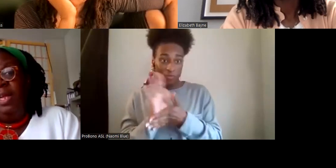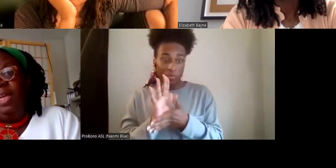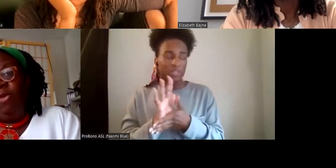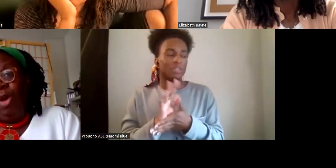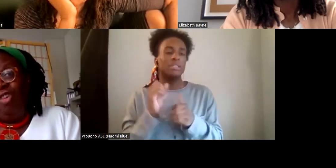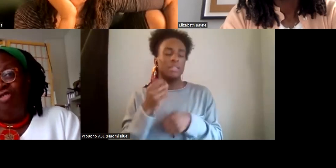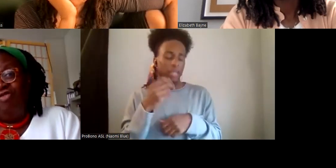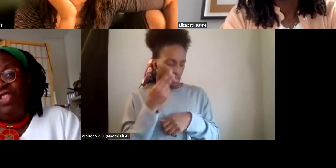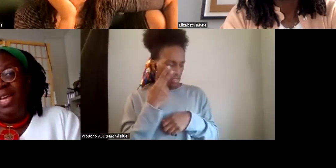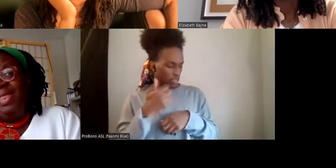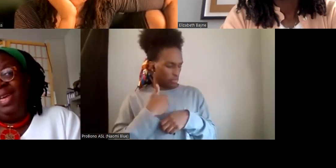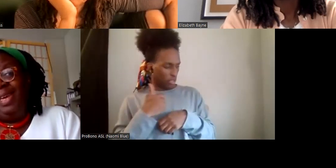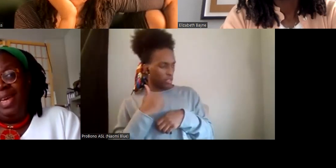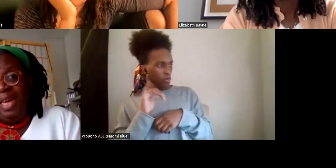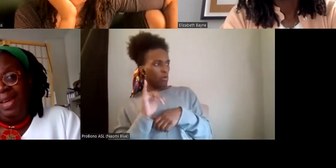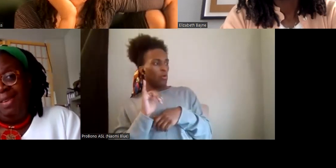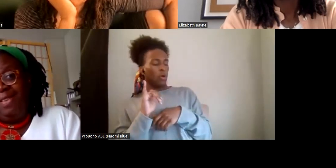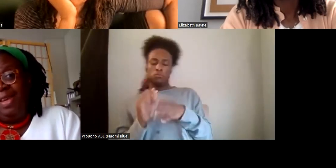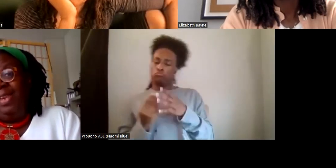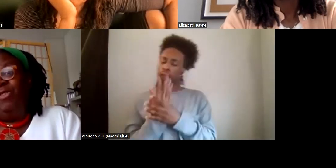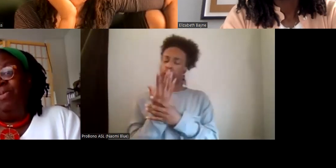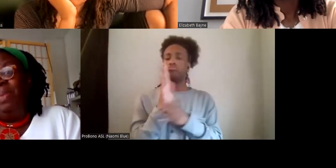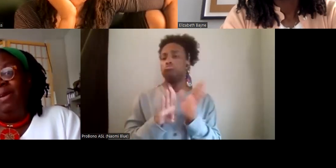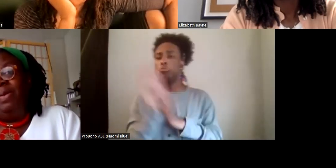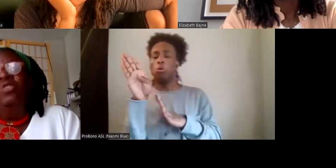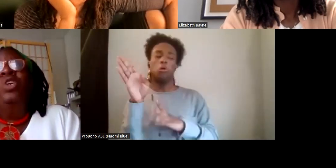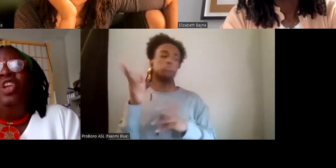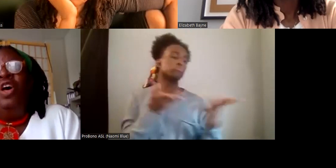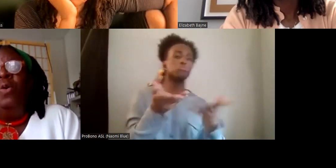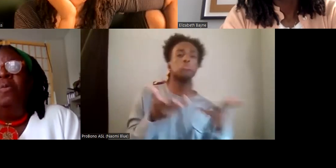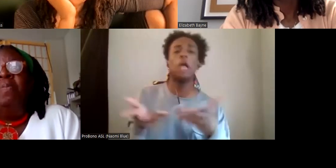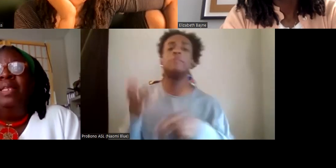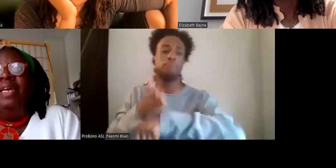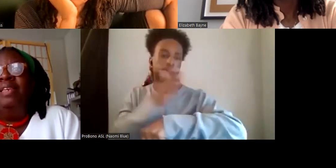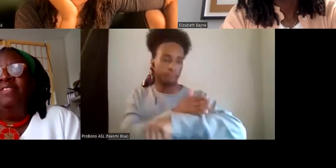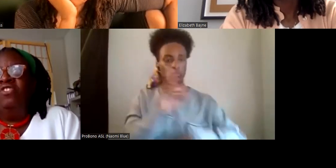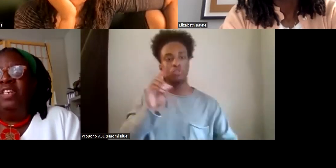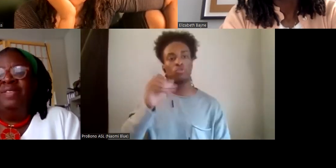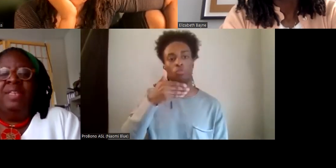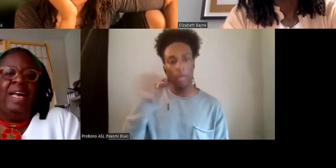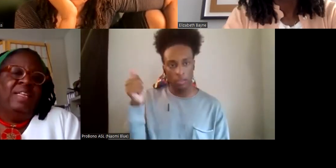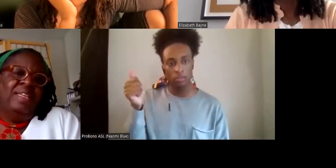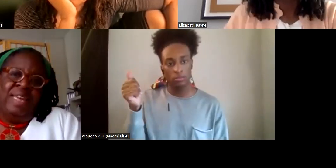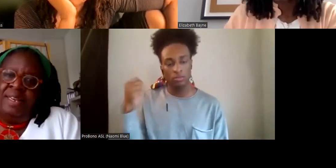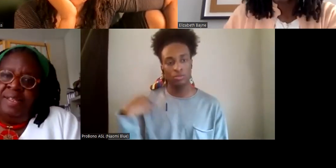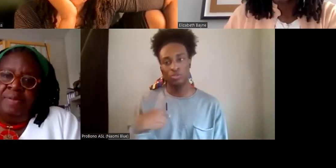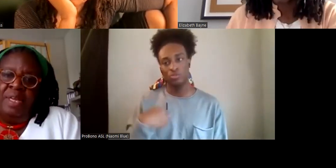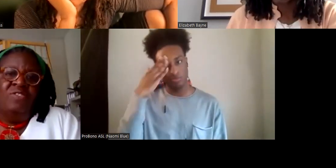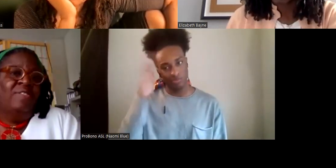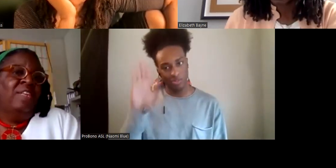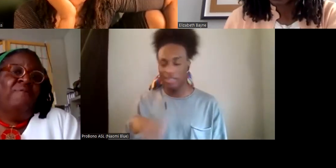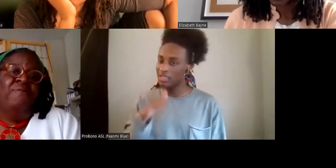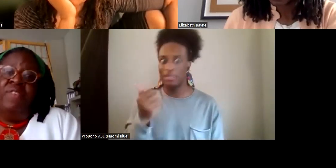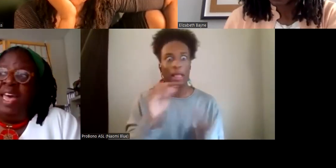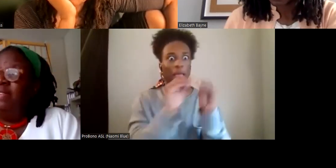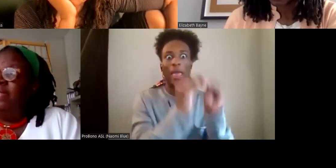themselves and they grow and they engage and they do better. Because we know that it is just not data